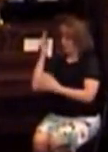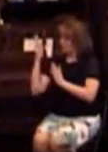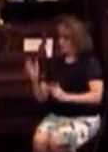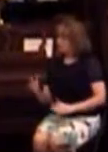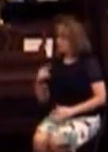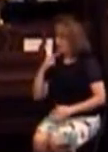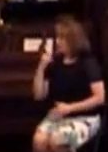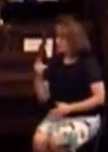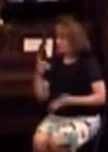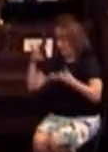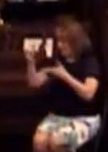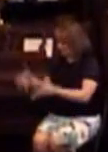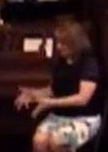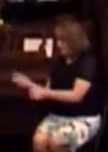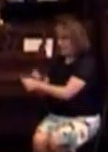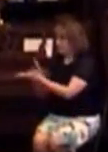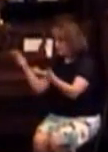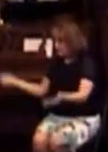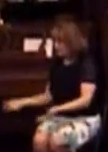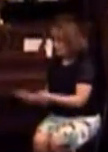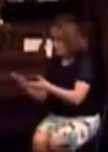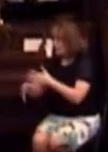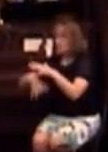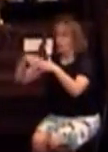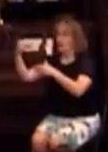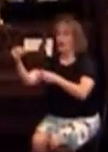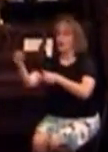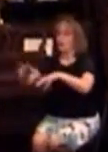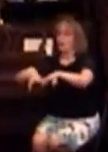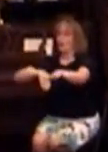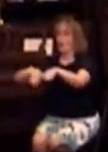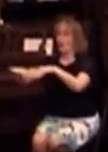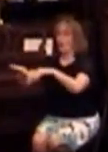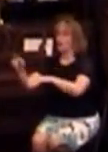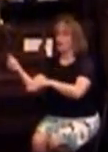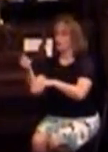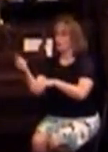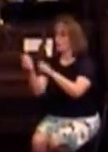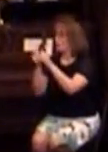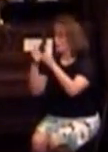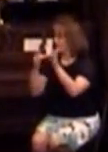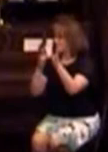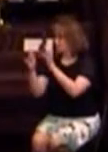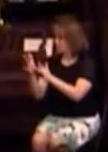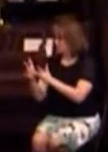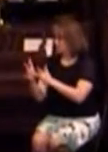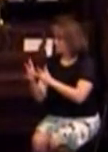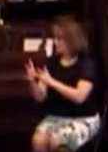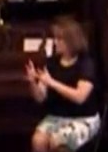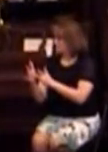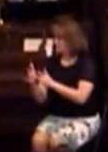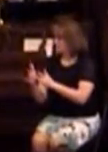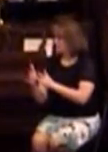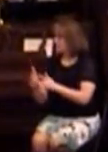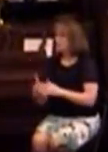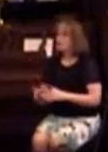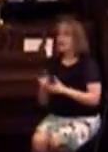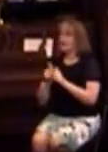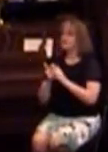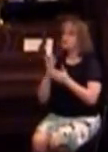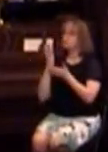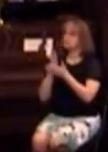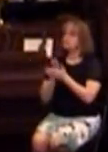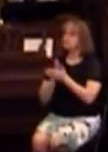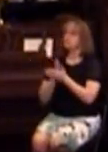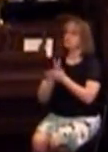questions. The main question and then the corollary question. One, do you want Jesus? Do you believe Jesus can help you see? And two, how am I blind?